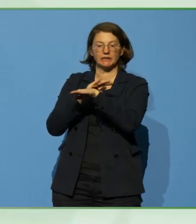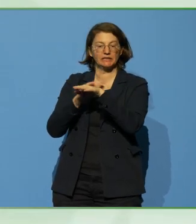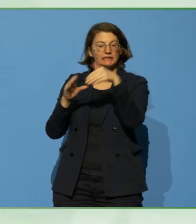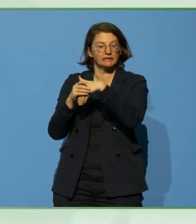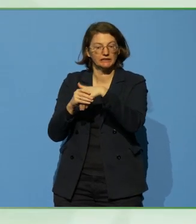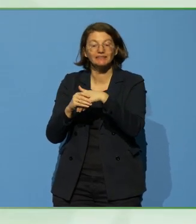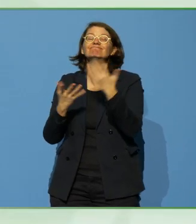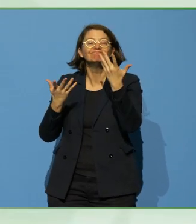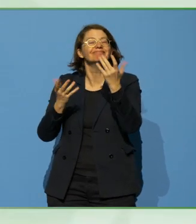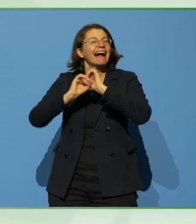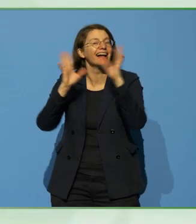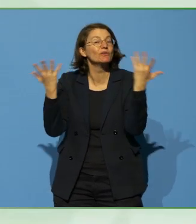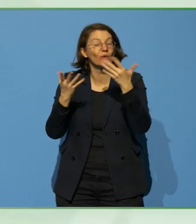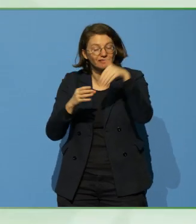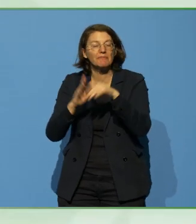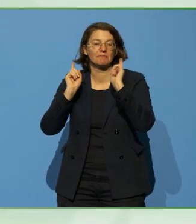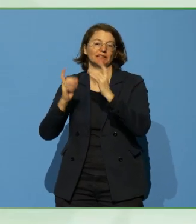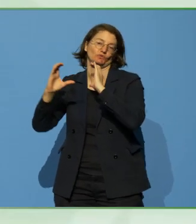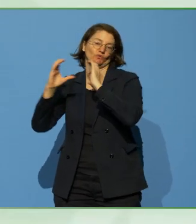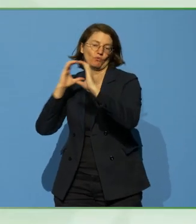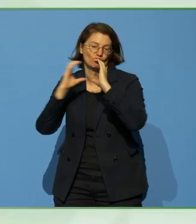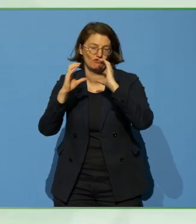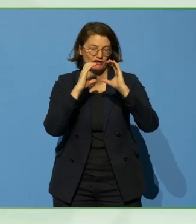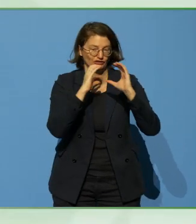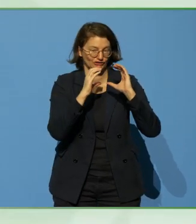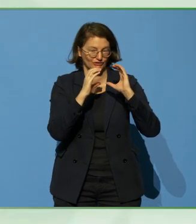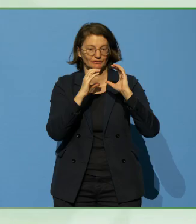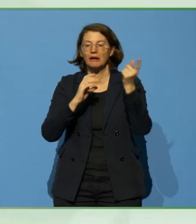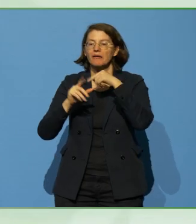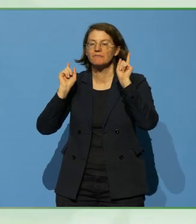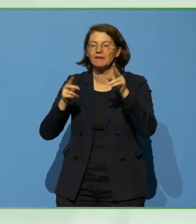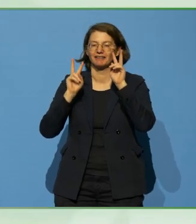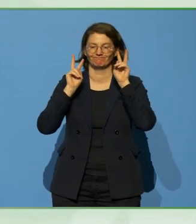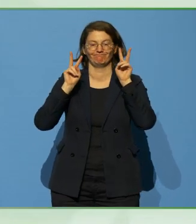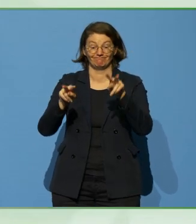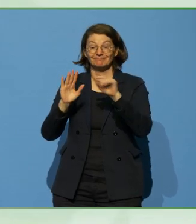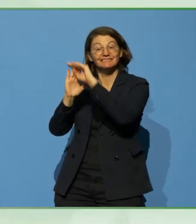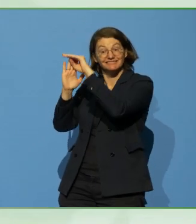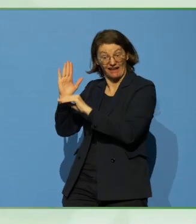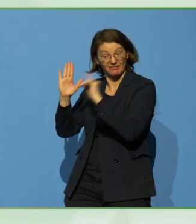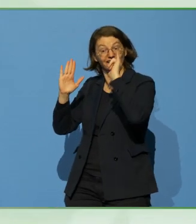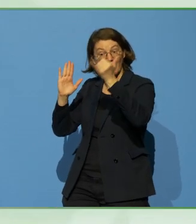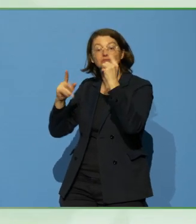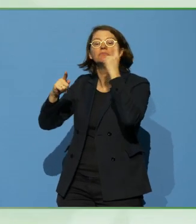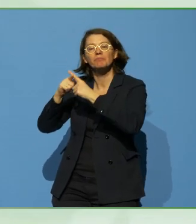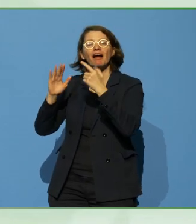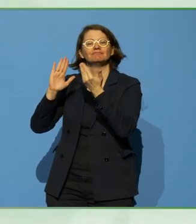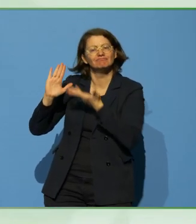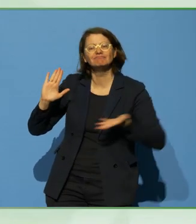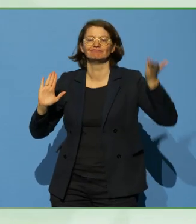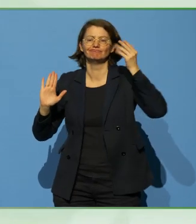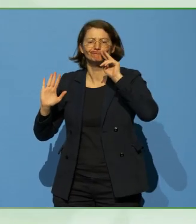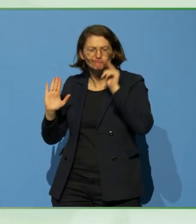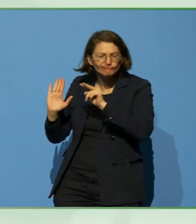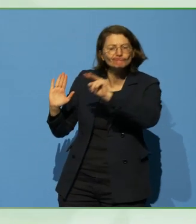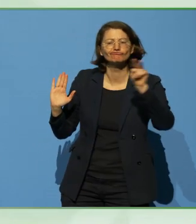scenarios. For example, I think if we have blind people here, you all know how tedious task it is to scan a QR code. It's